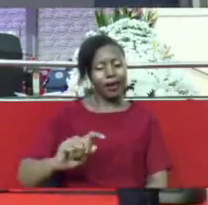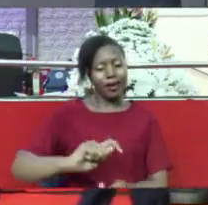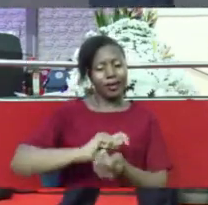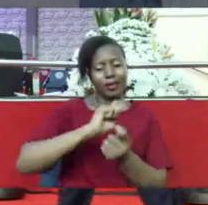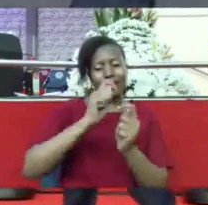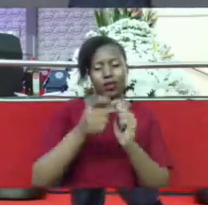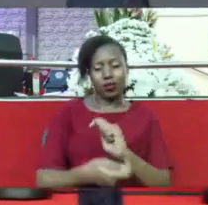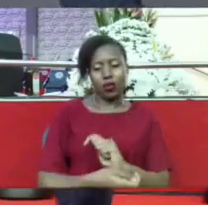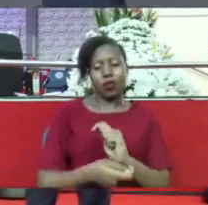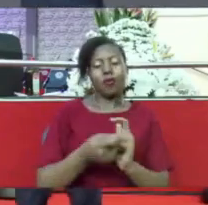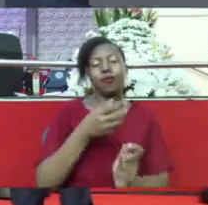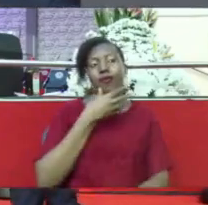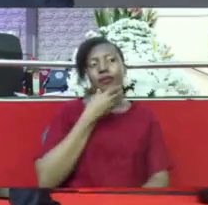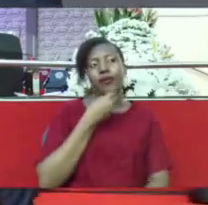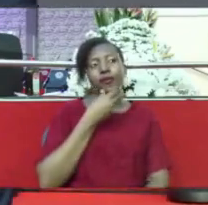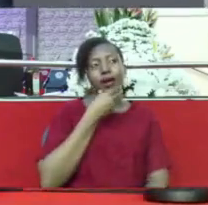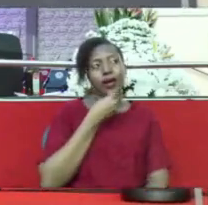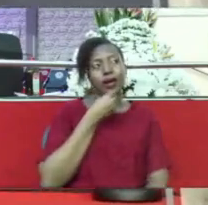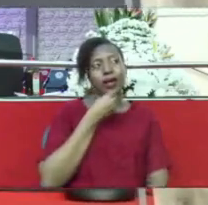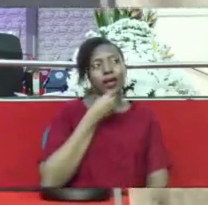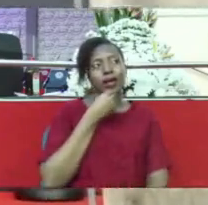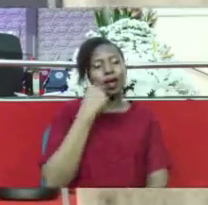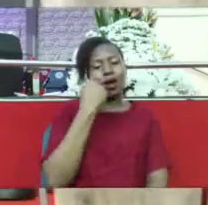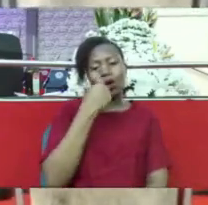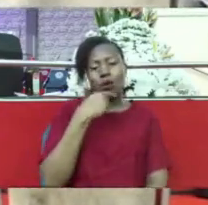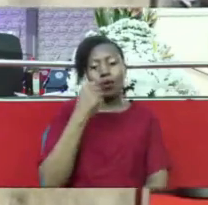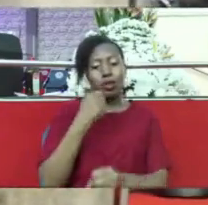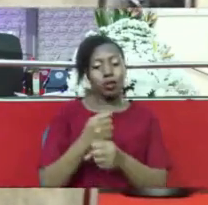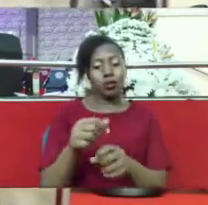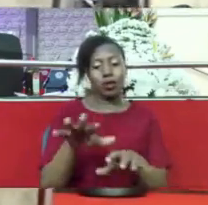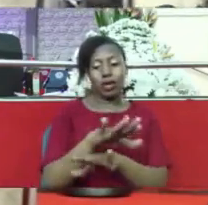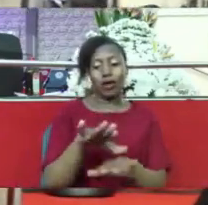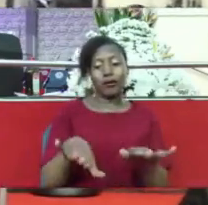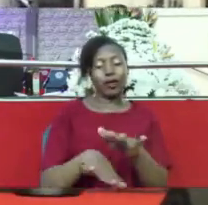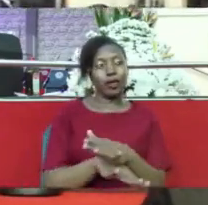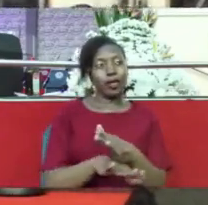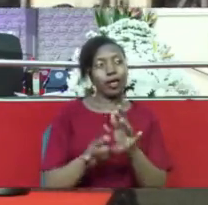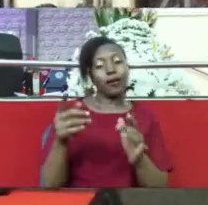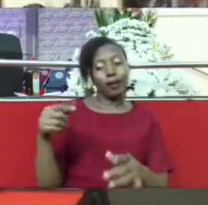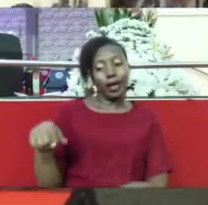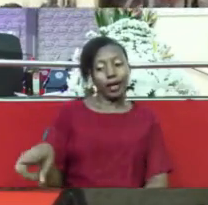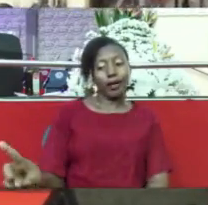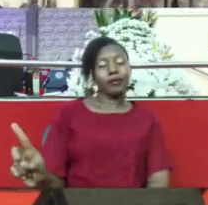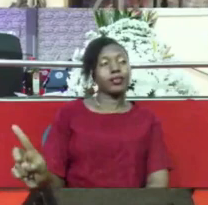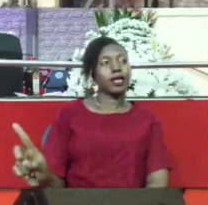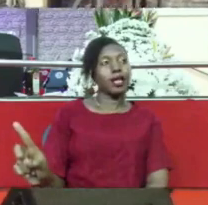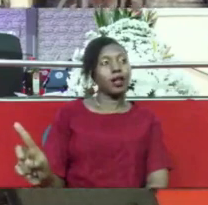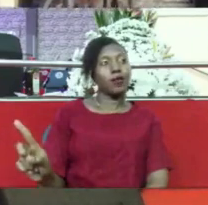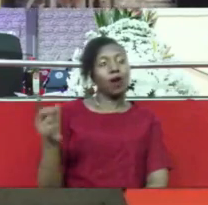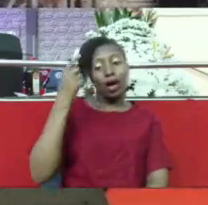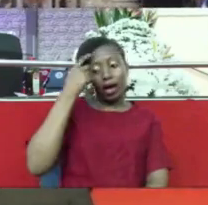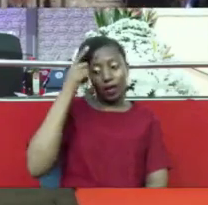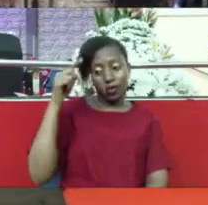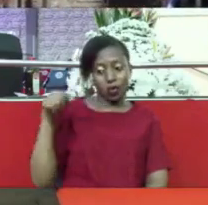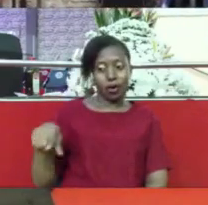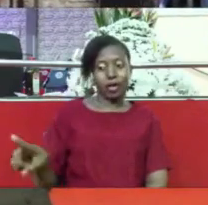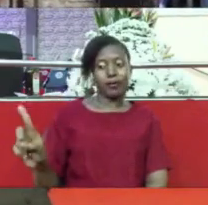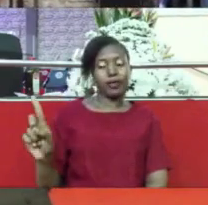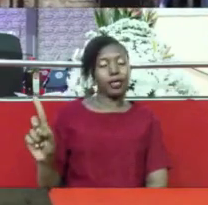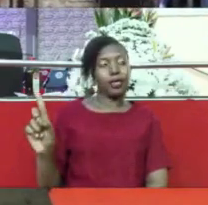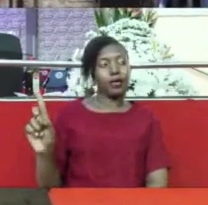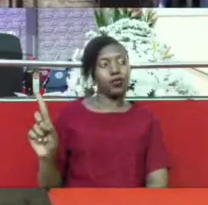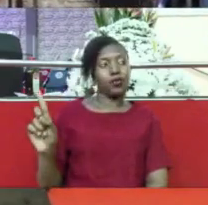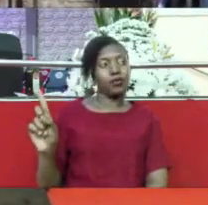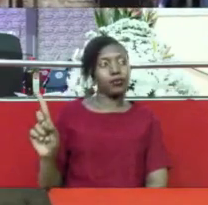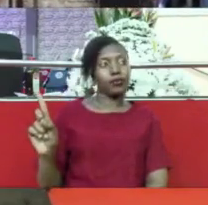Lazima nimtoe huyu mwanadamu. Who is doing everything by himself and for himself. Anayejifanyia vitu kwa